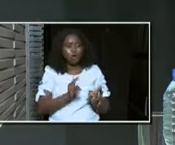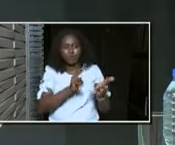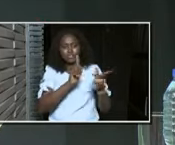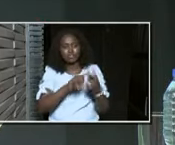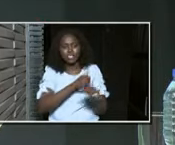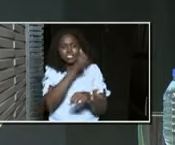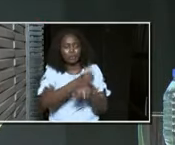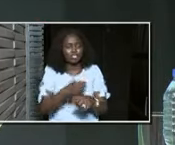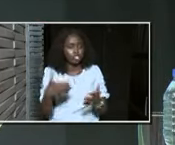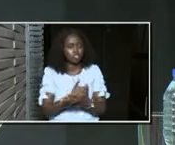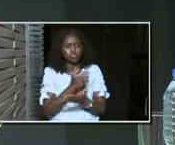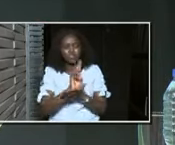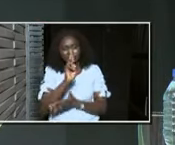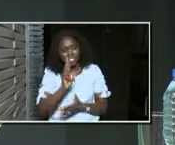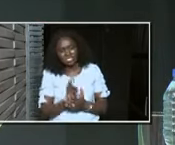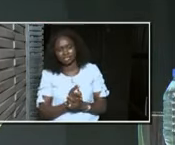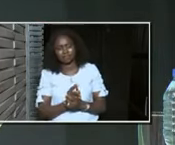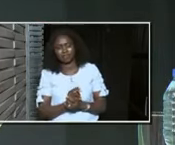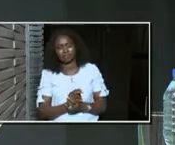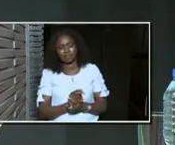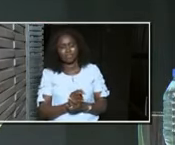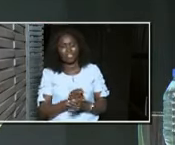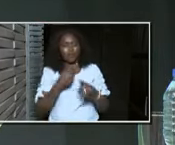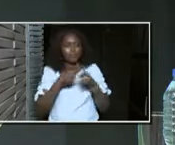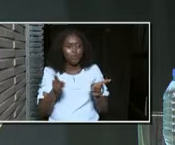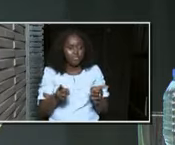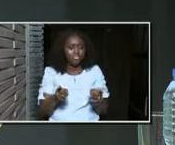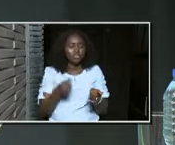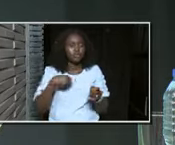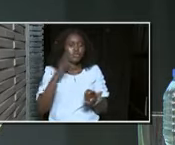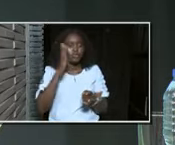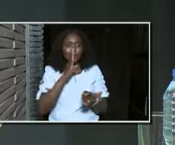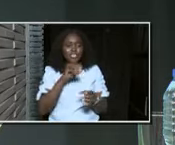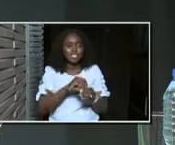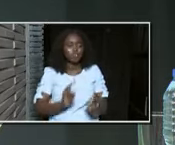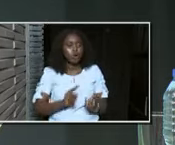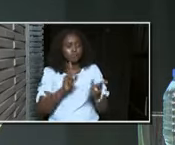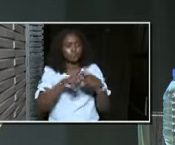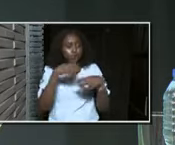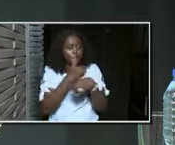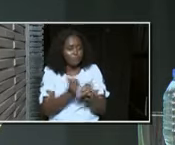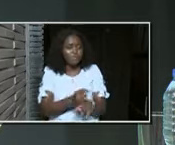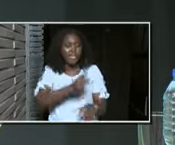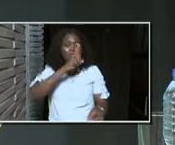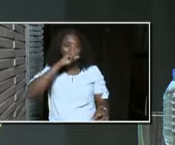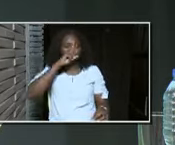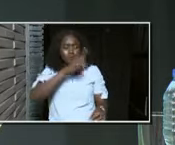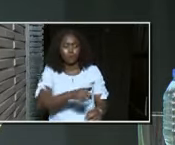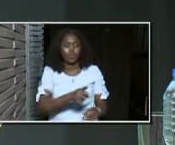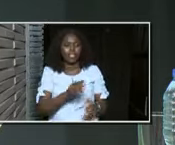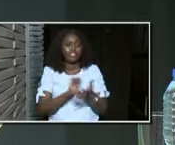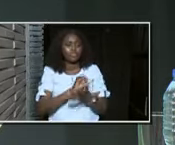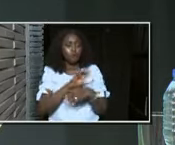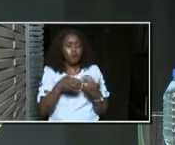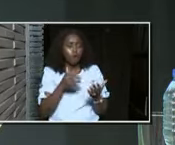new university or any tertiary institution, but will be in a hurry to make sure that all what ASU